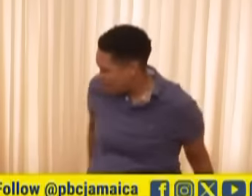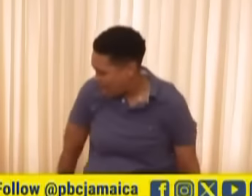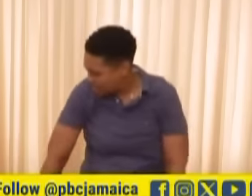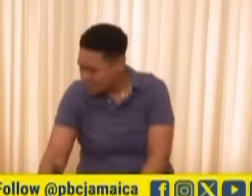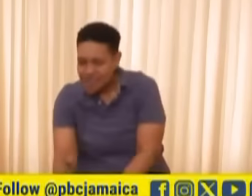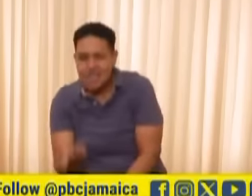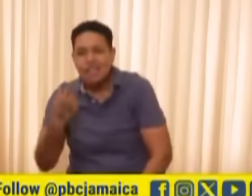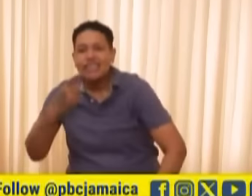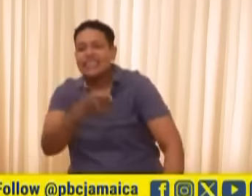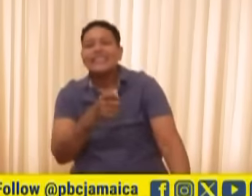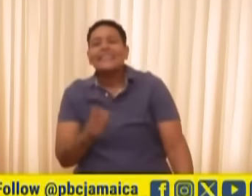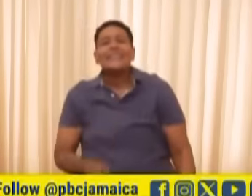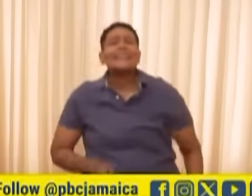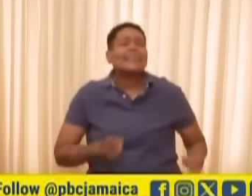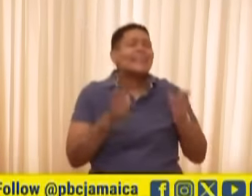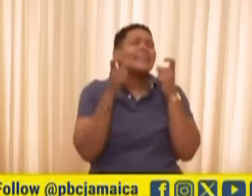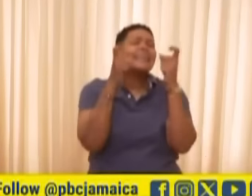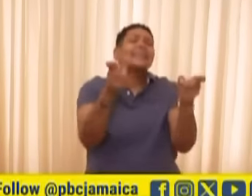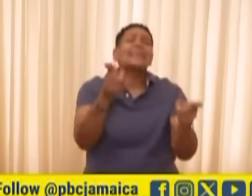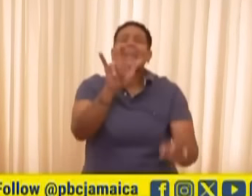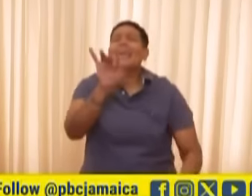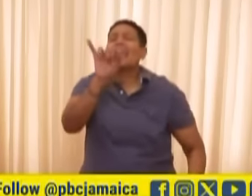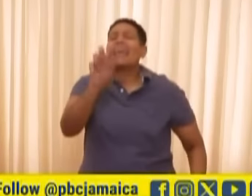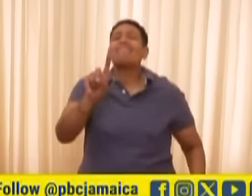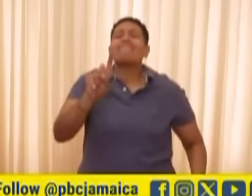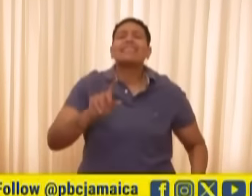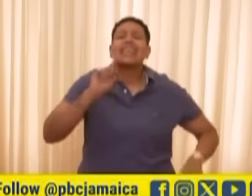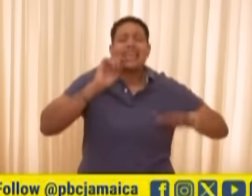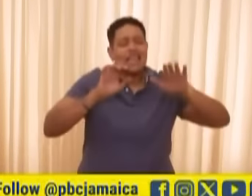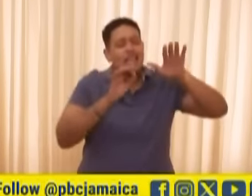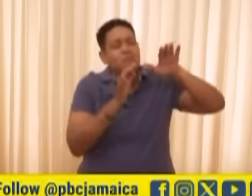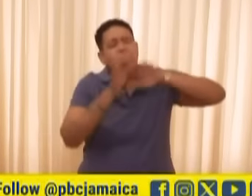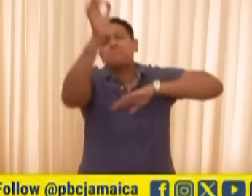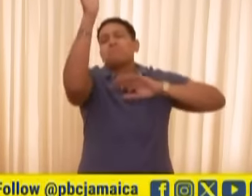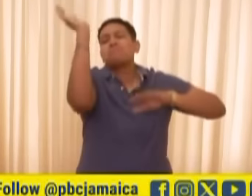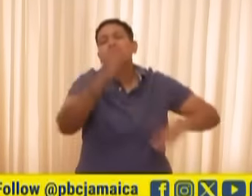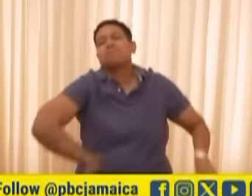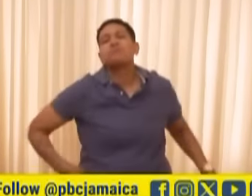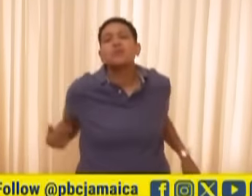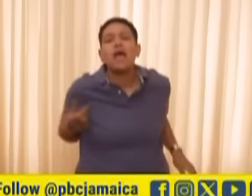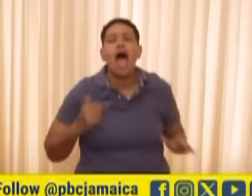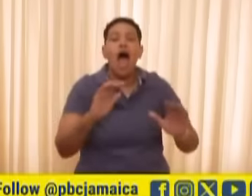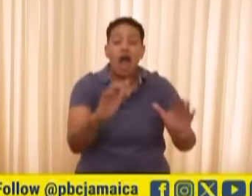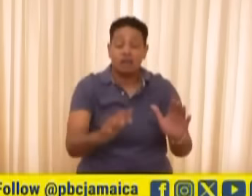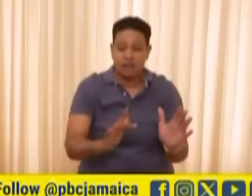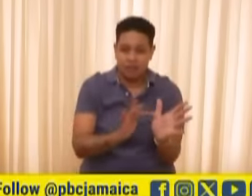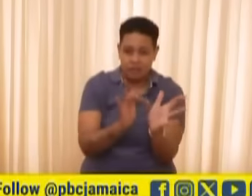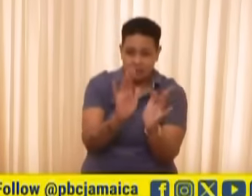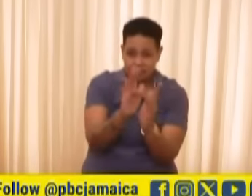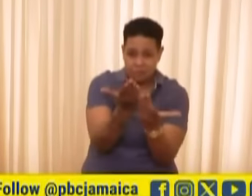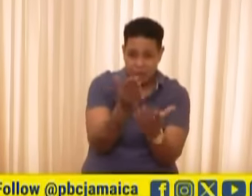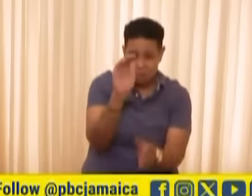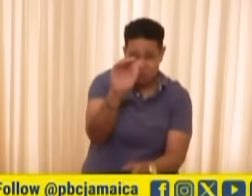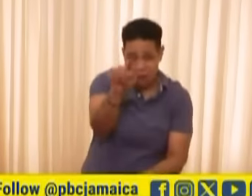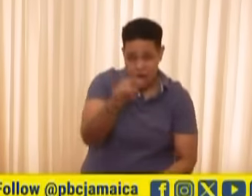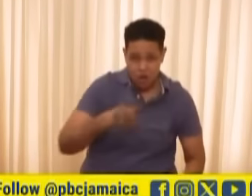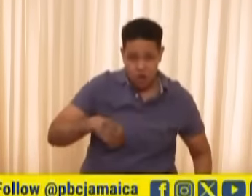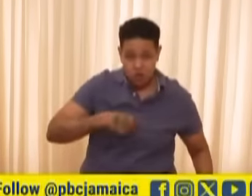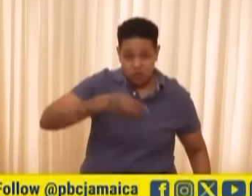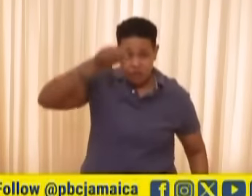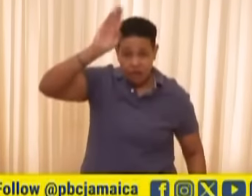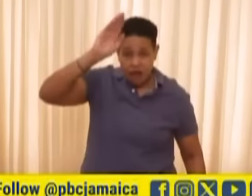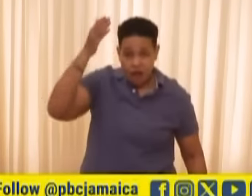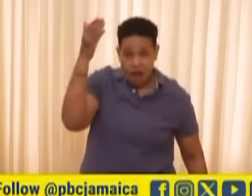we are gifted and the system will pass. Well, the Bible also reminds us that God helps